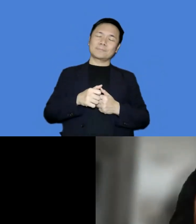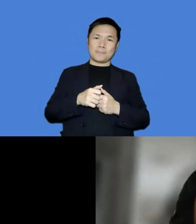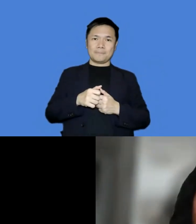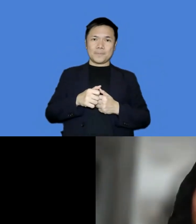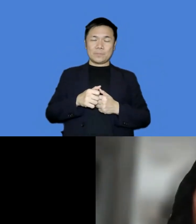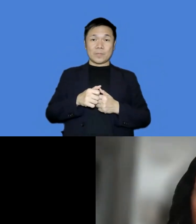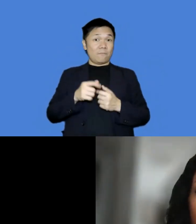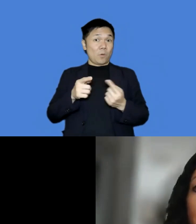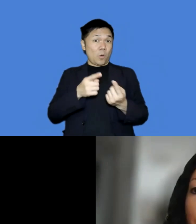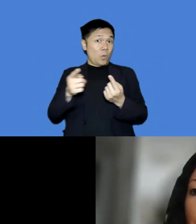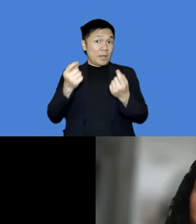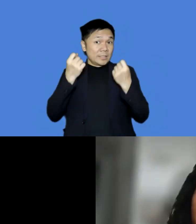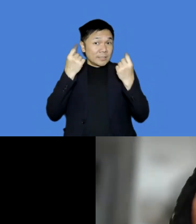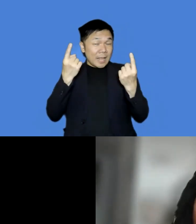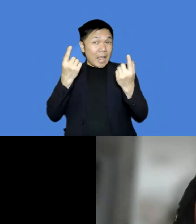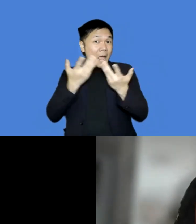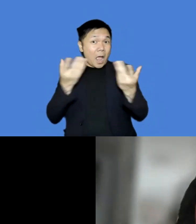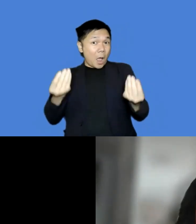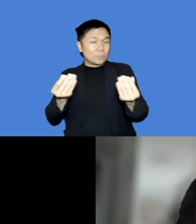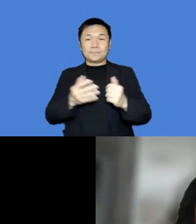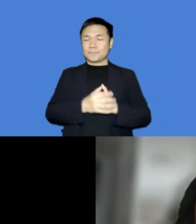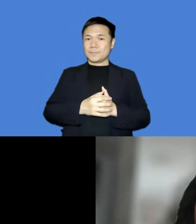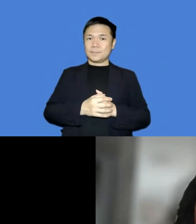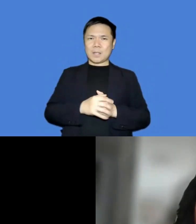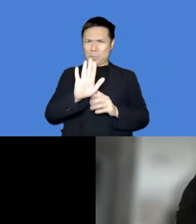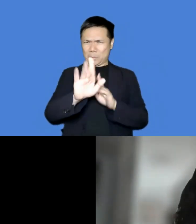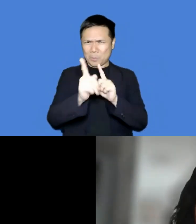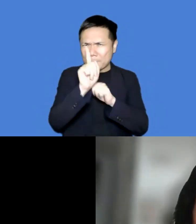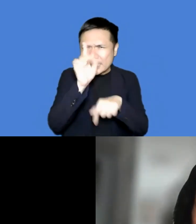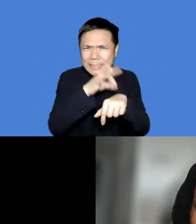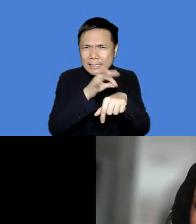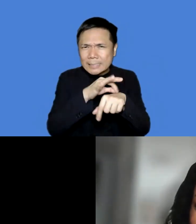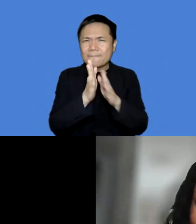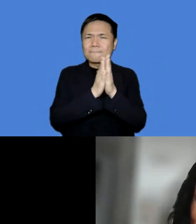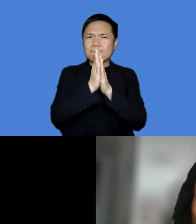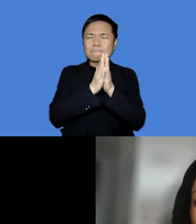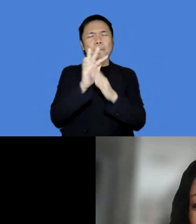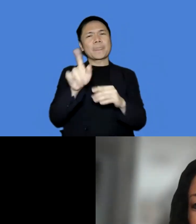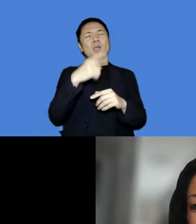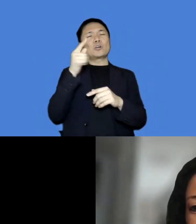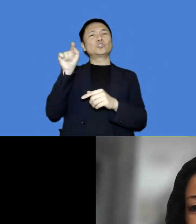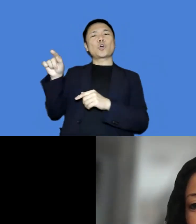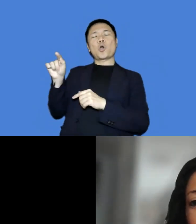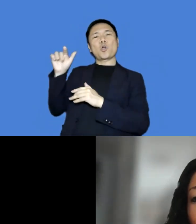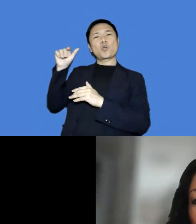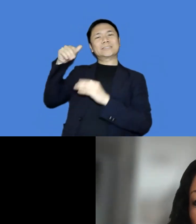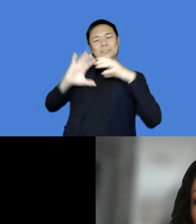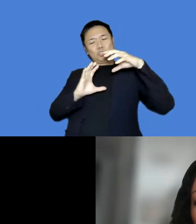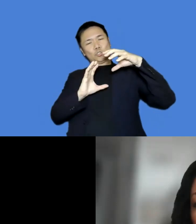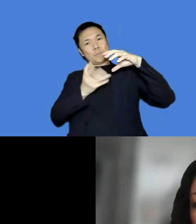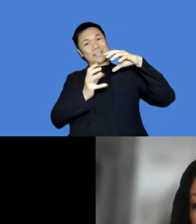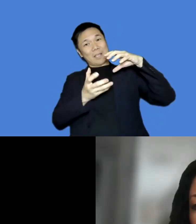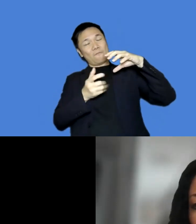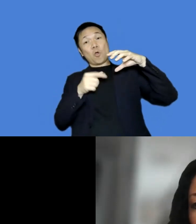on understanding what kind of, so 1 second, yeah. Is there funding for Global South OPDs that are not members